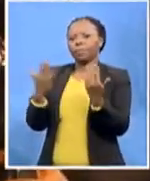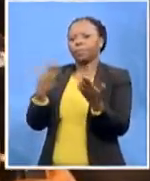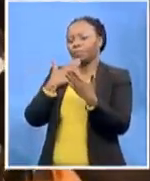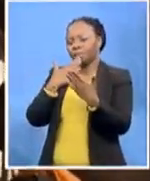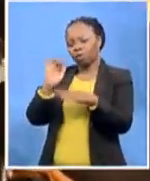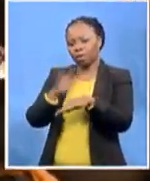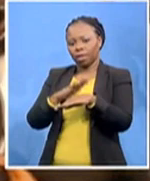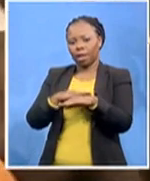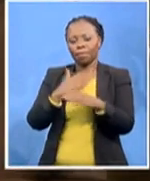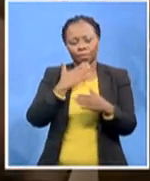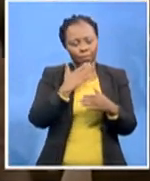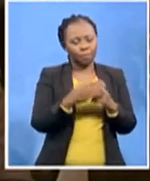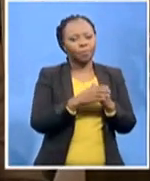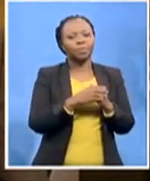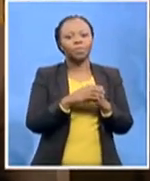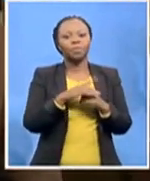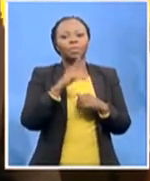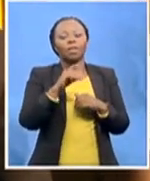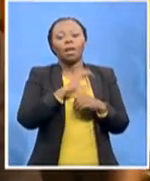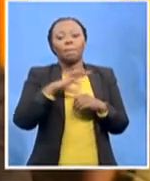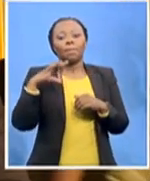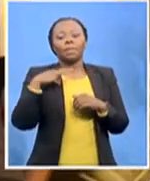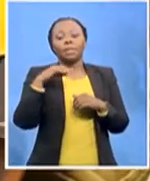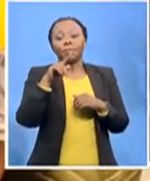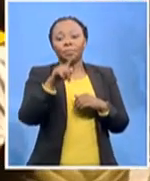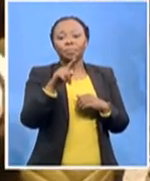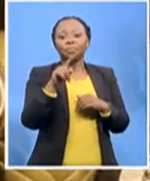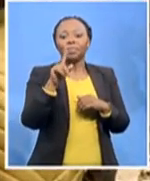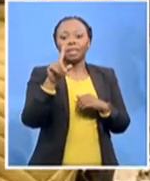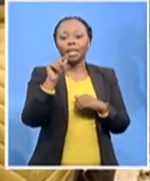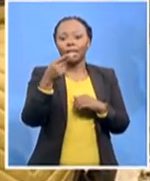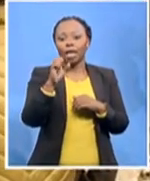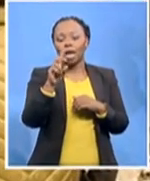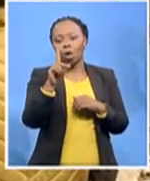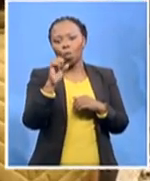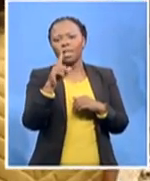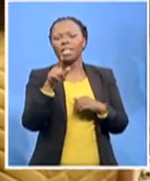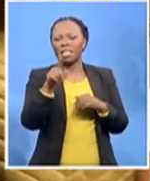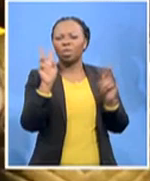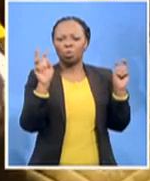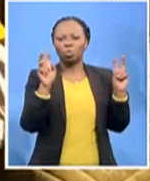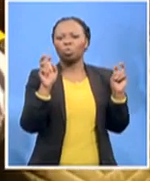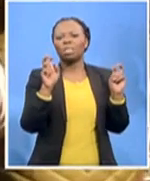Baba Mxolisi Kaunda, briefing us about the issue that relates to aging infrastructure, also the protests that are